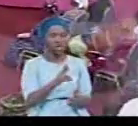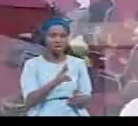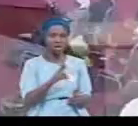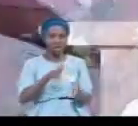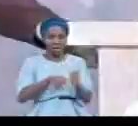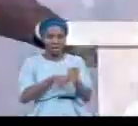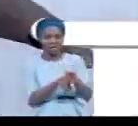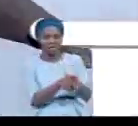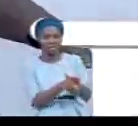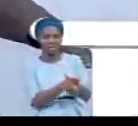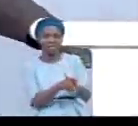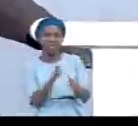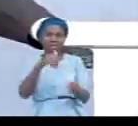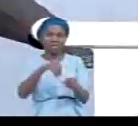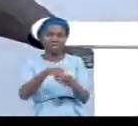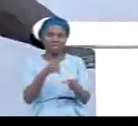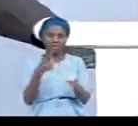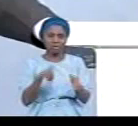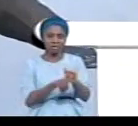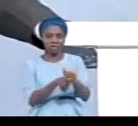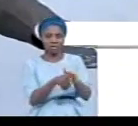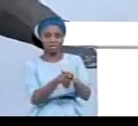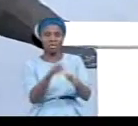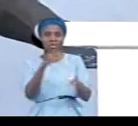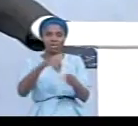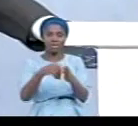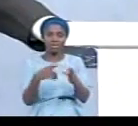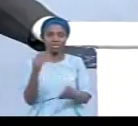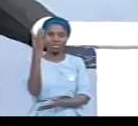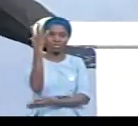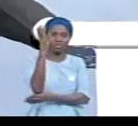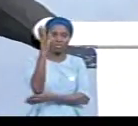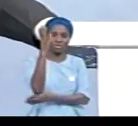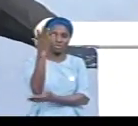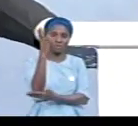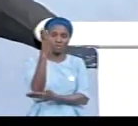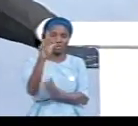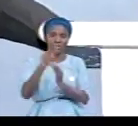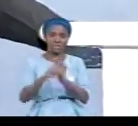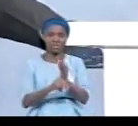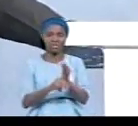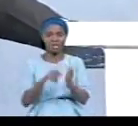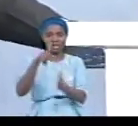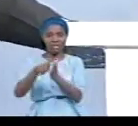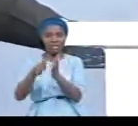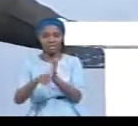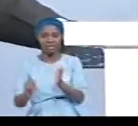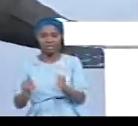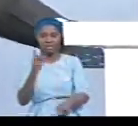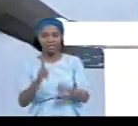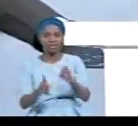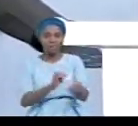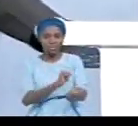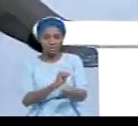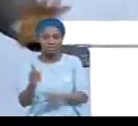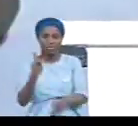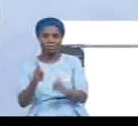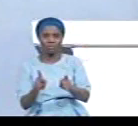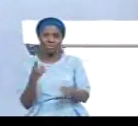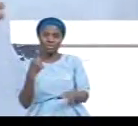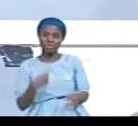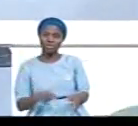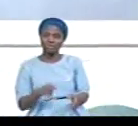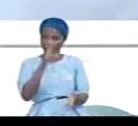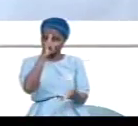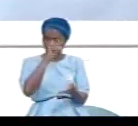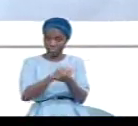the wilderness, killing people, destroying people. The just shall live by faith.